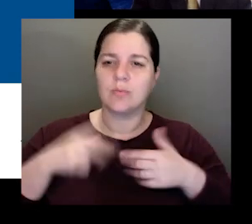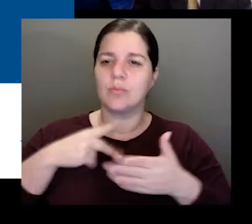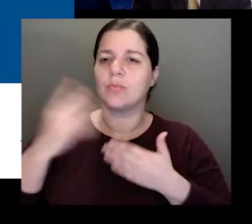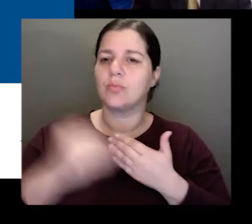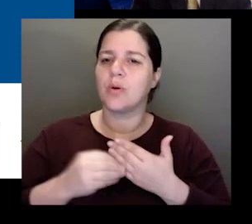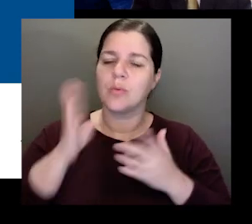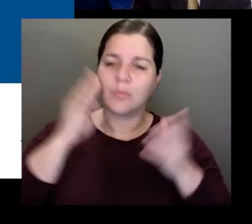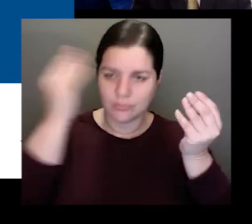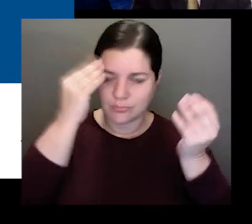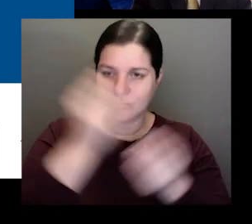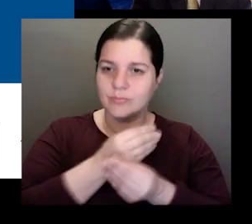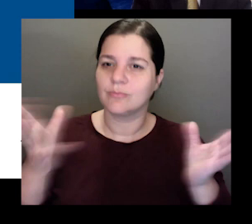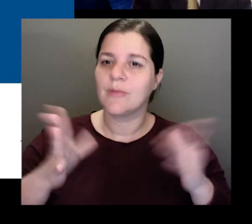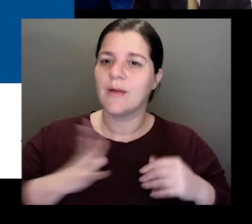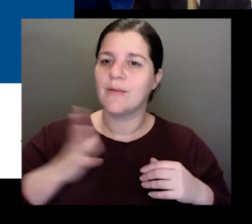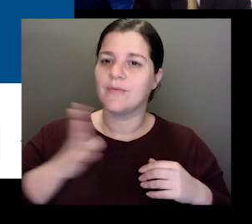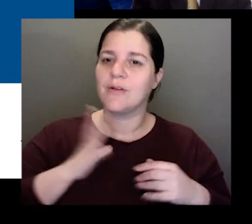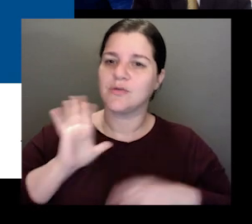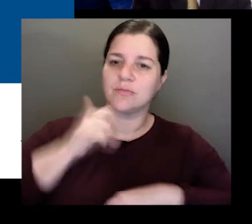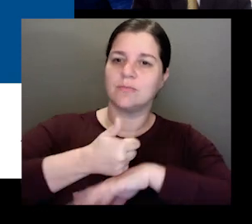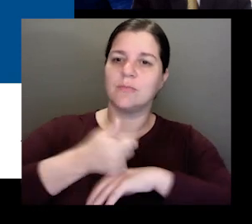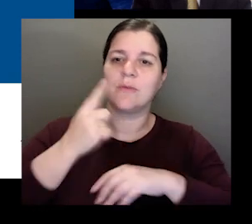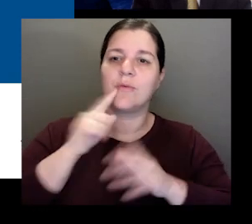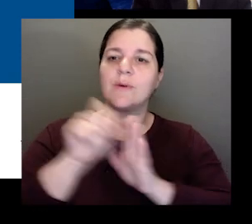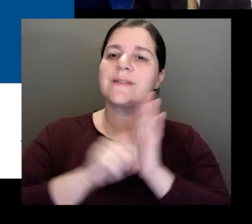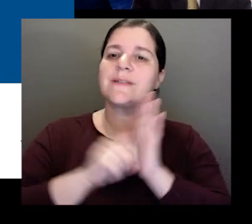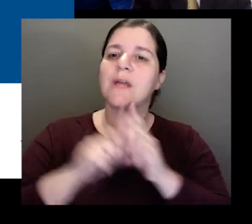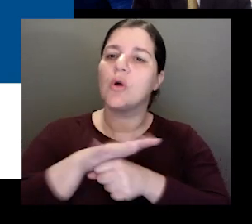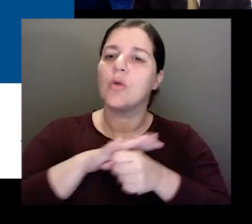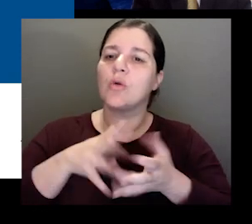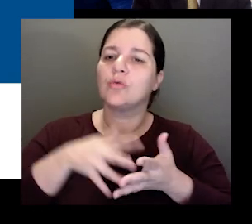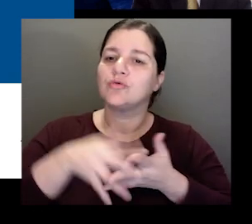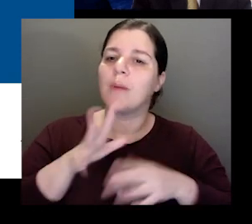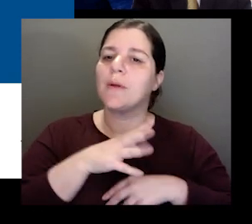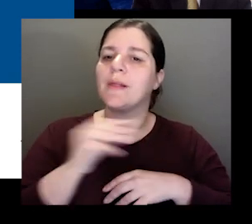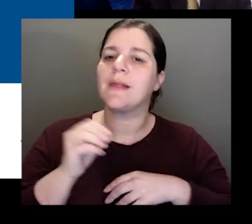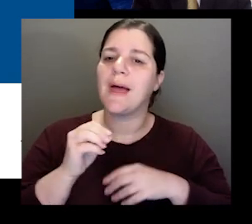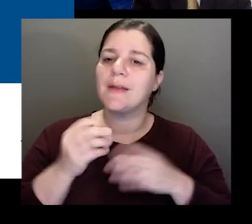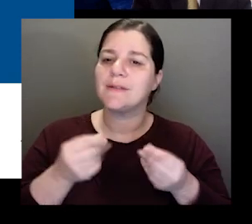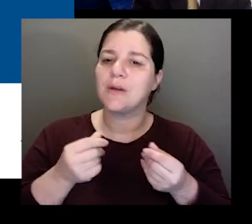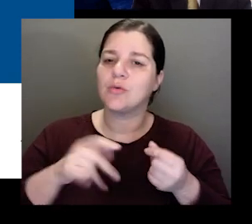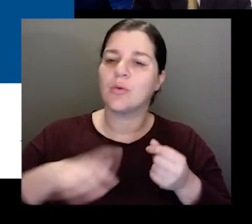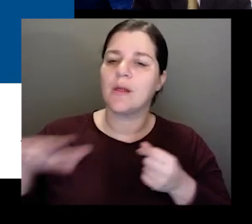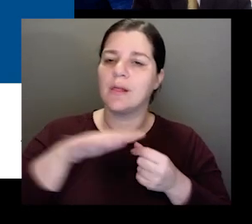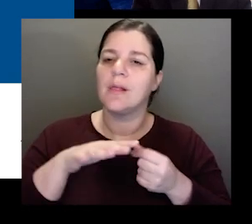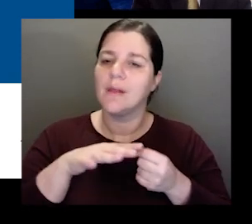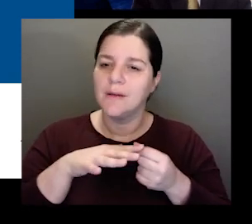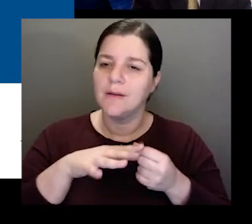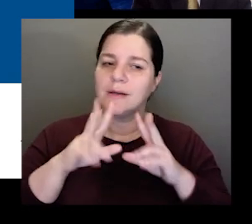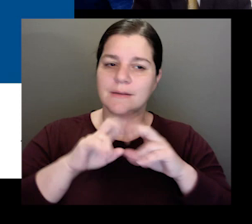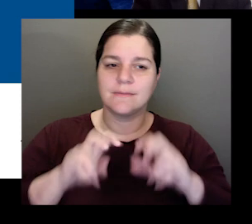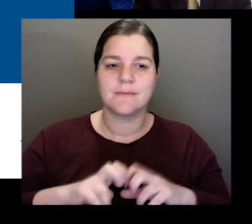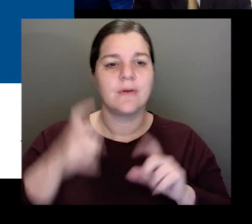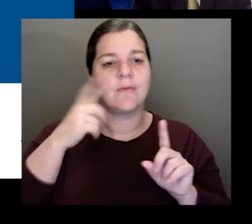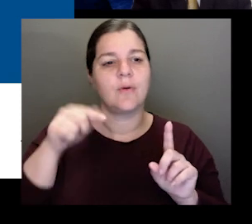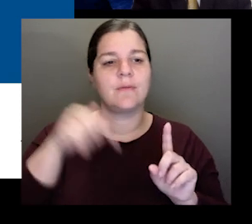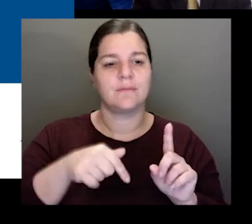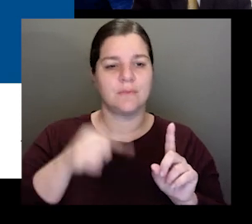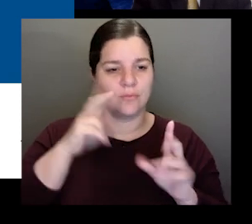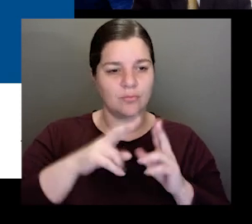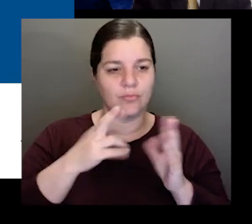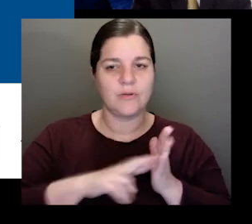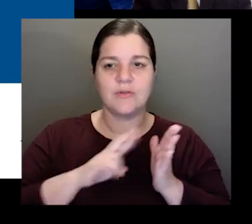official release of the state, local, tribal, and territorial security assessment at first entry resource to you,